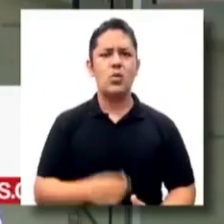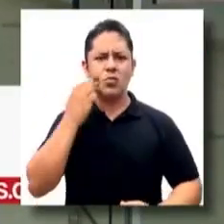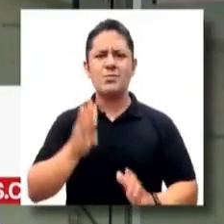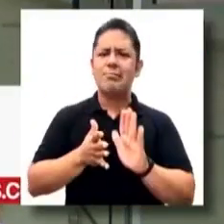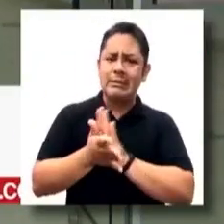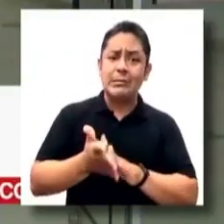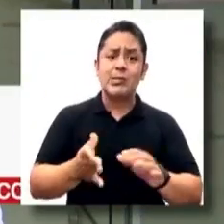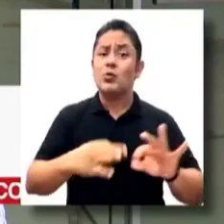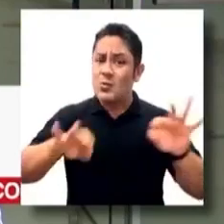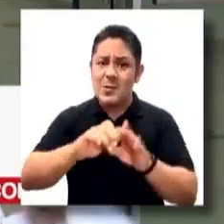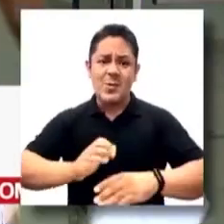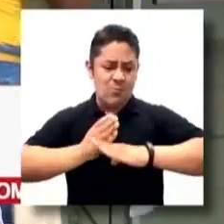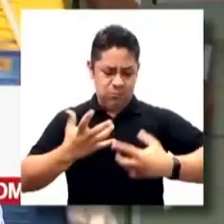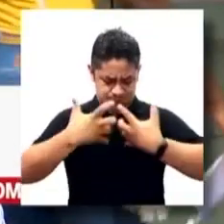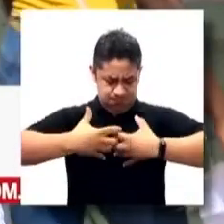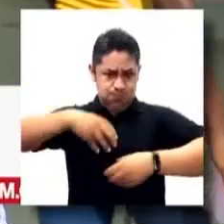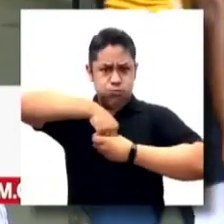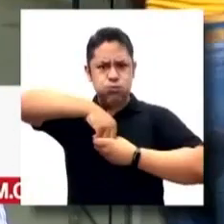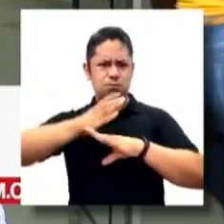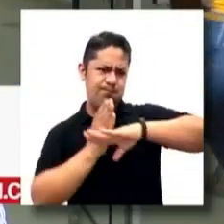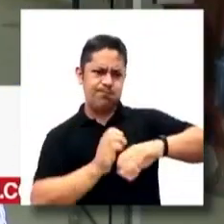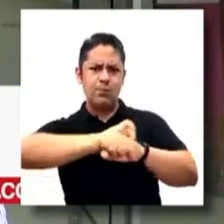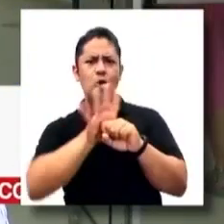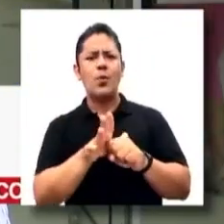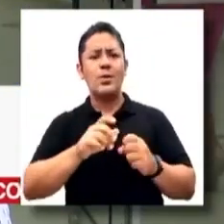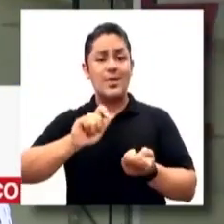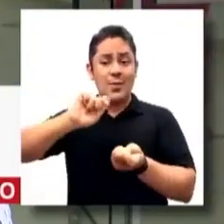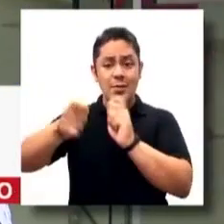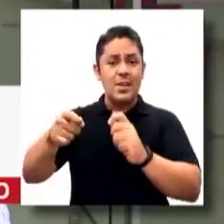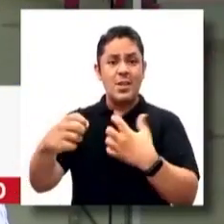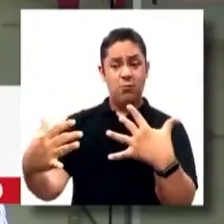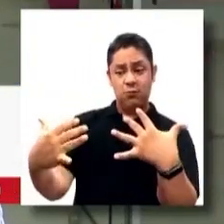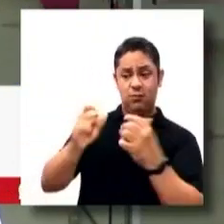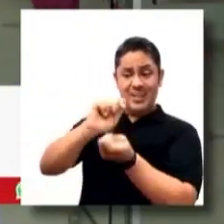continue reinforcing the immune system. We know that the virus has different